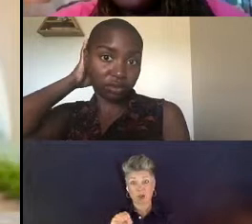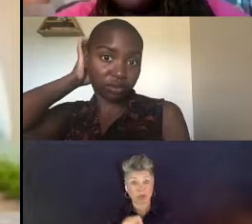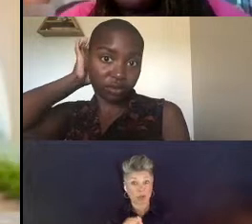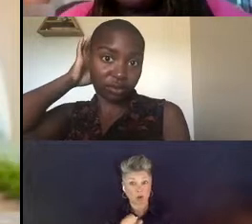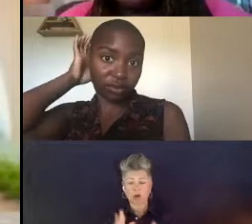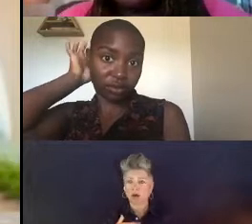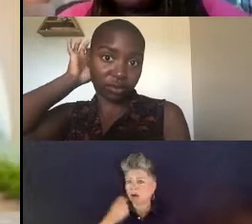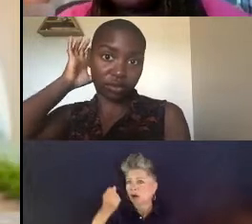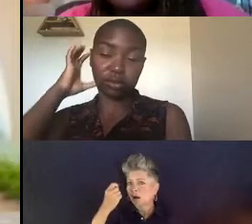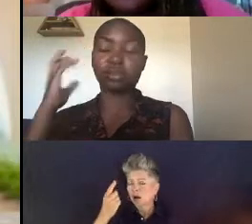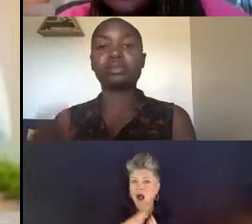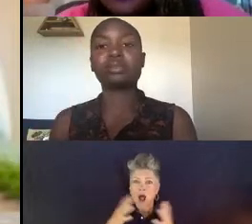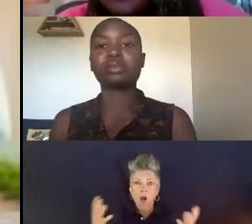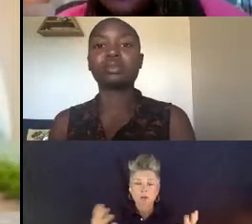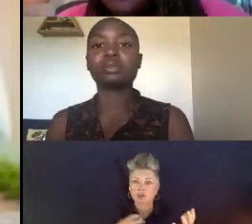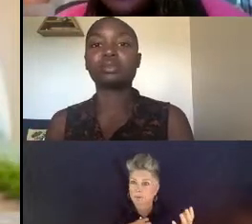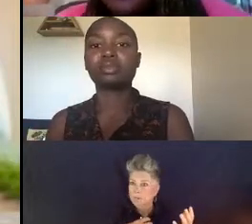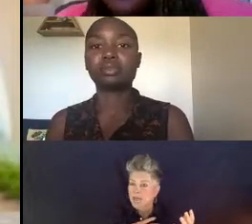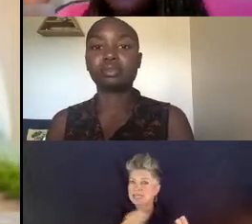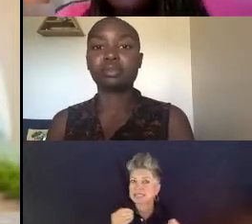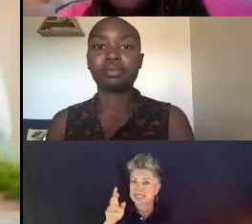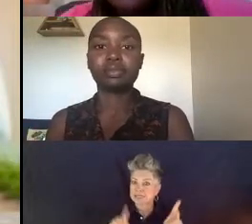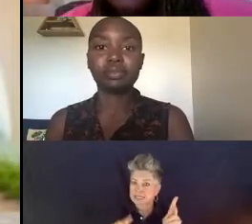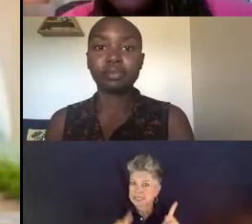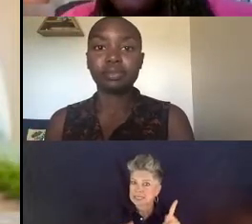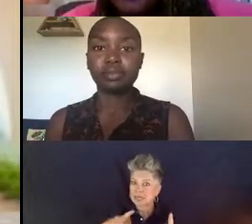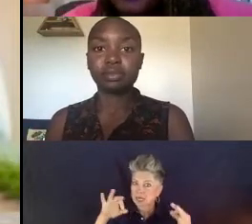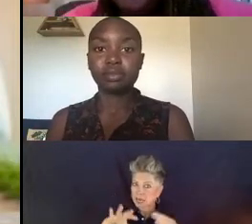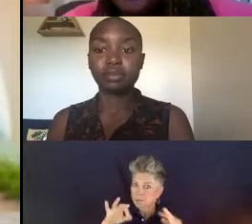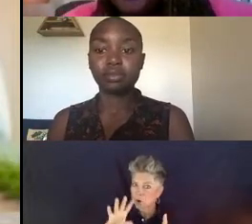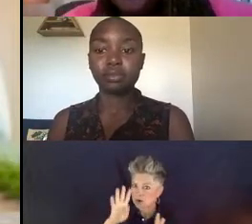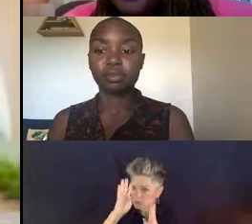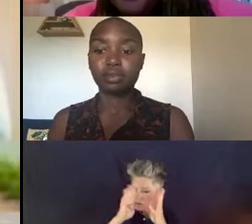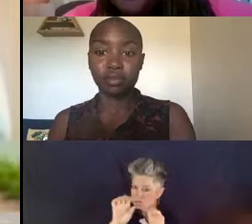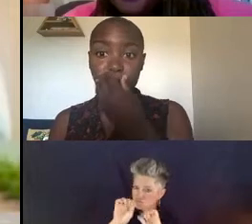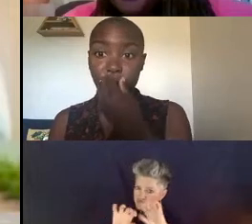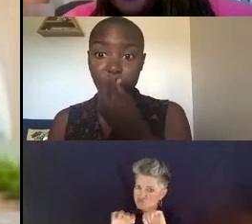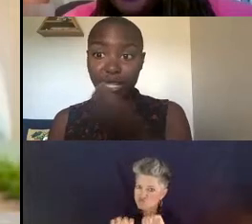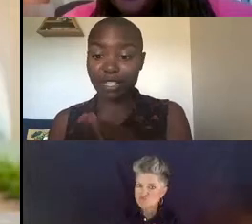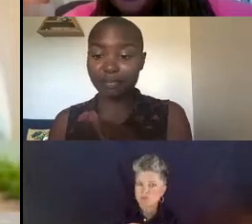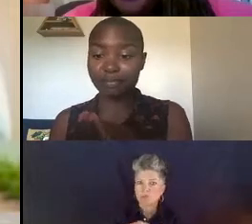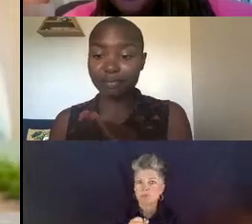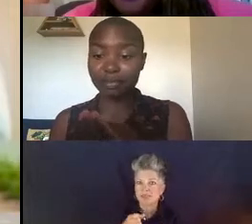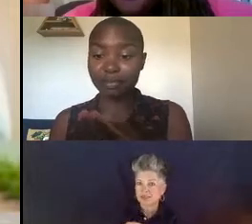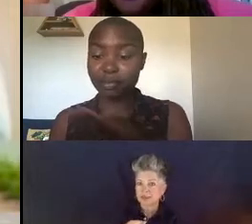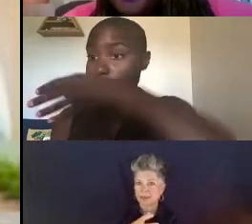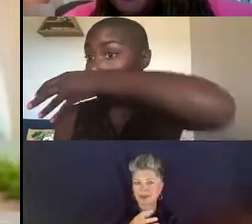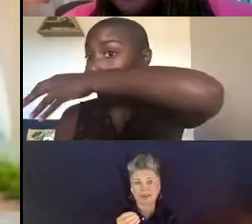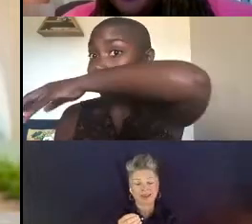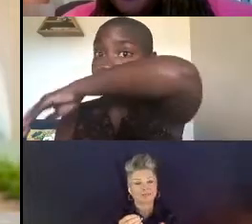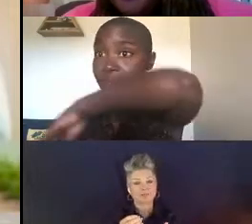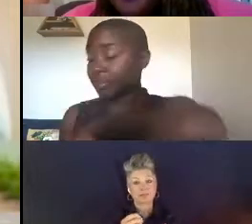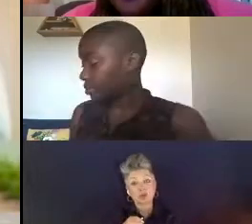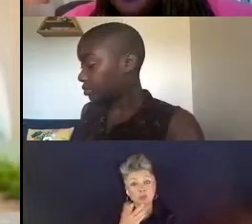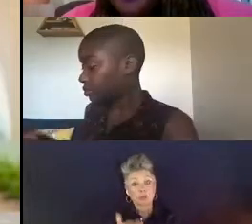and citizen input really does make an impact. And I know you might feel that every time you have a concern, it might not get addressed,